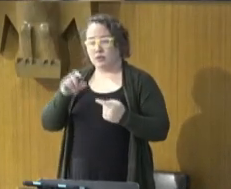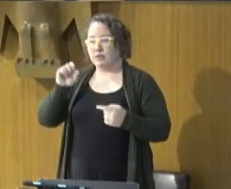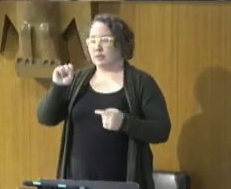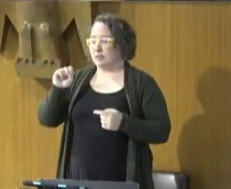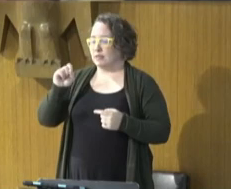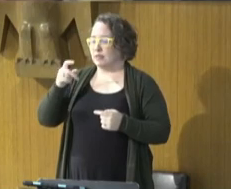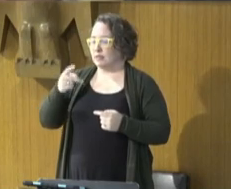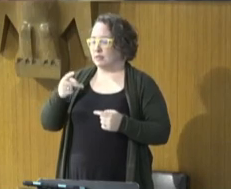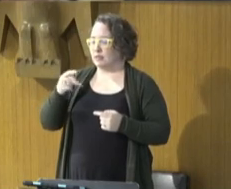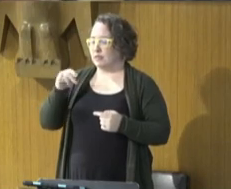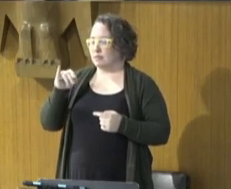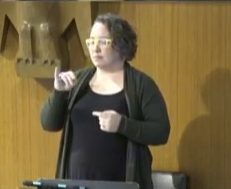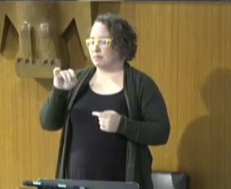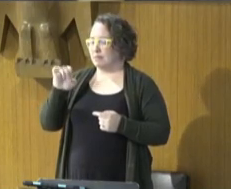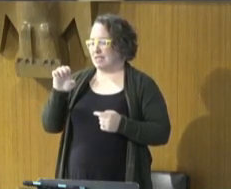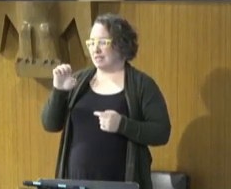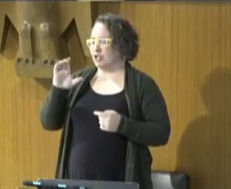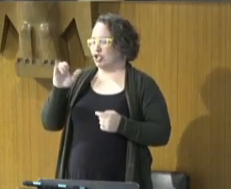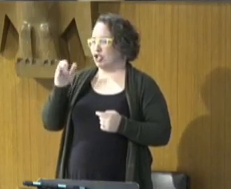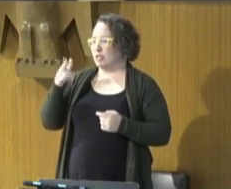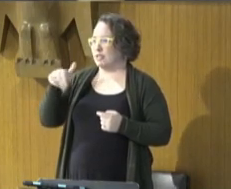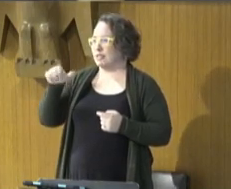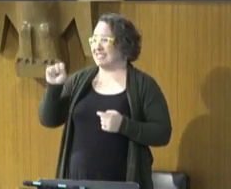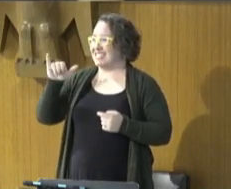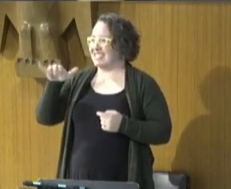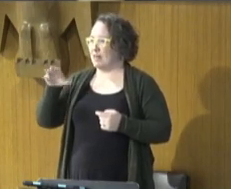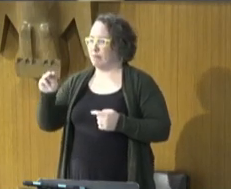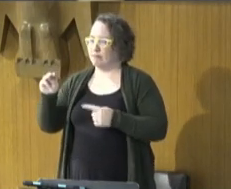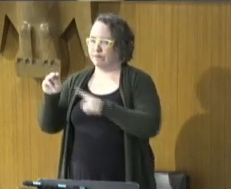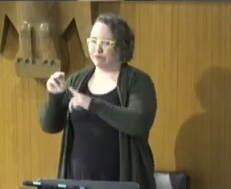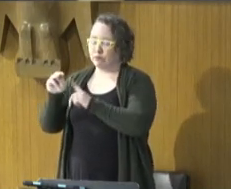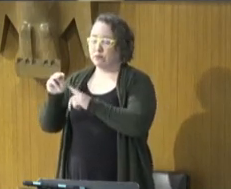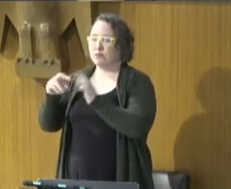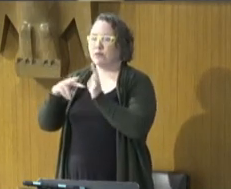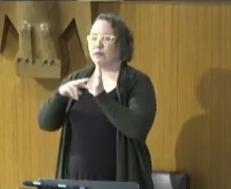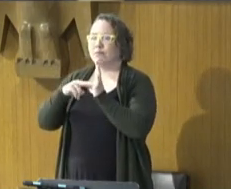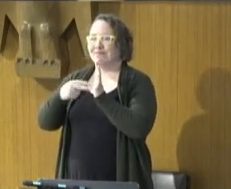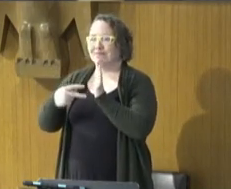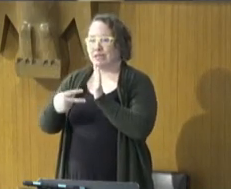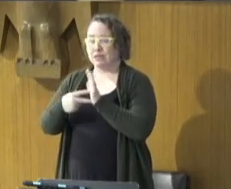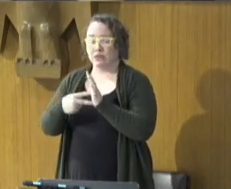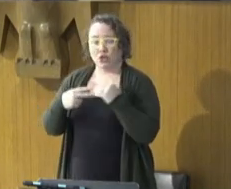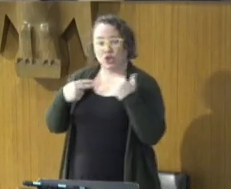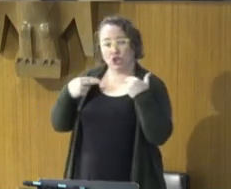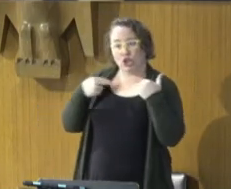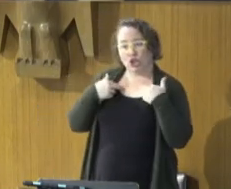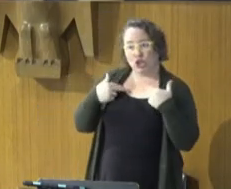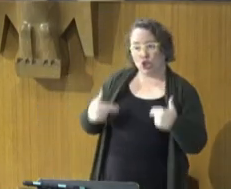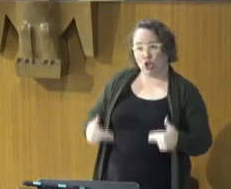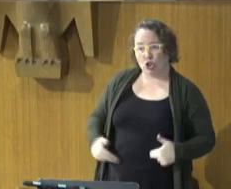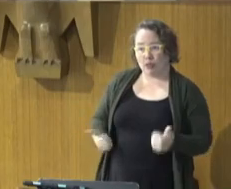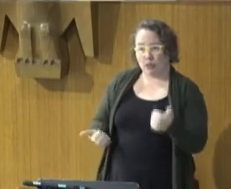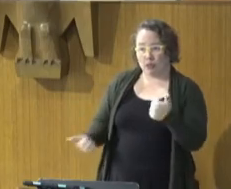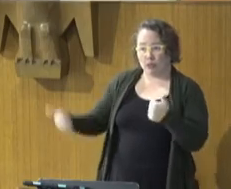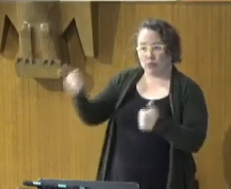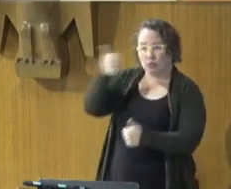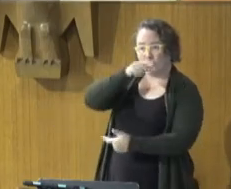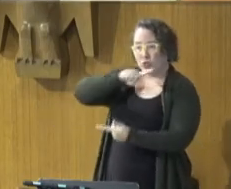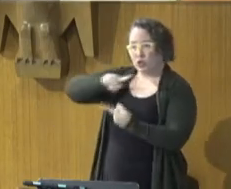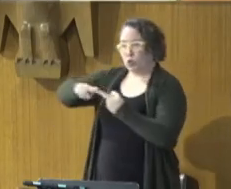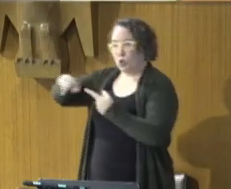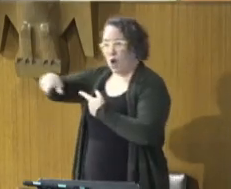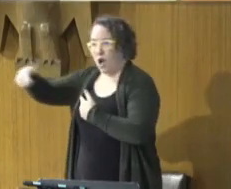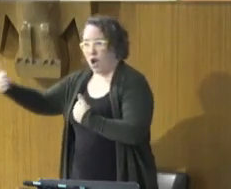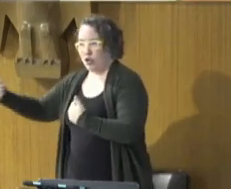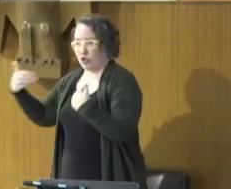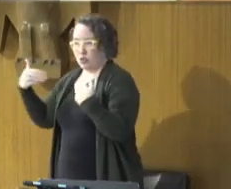speciesism, or the idea that any species, like humans, are somehow superior to any other.